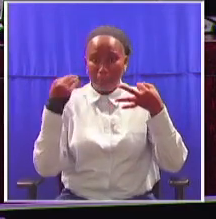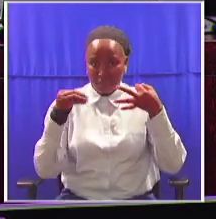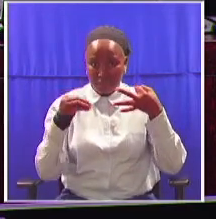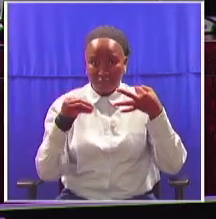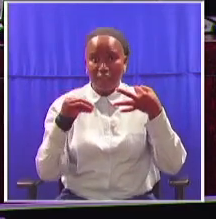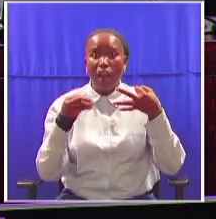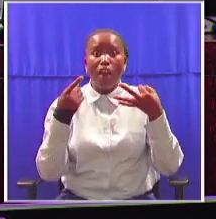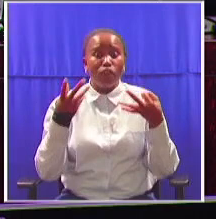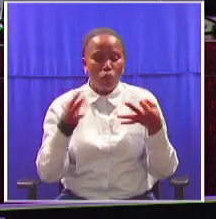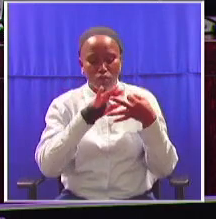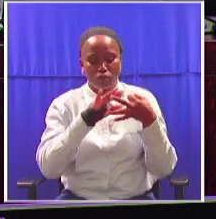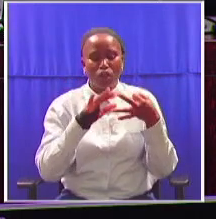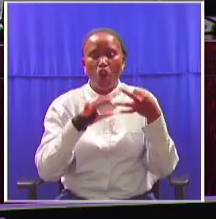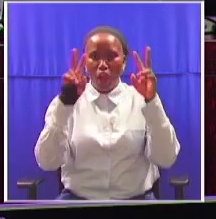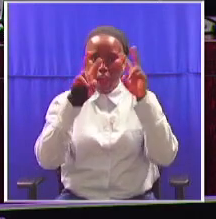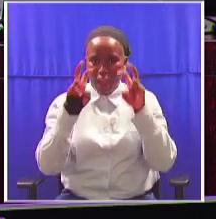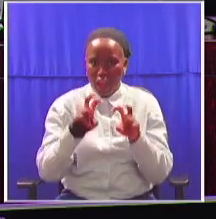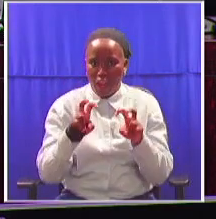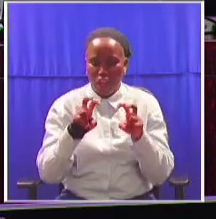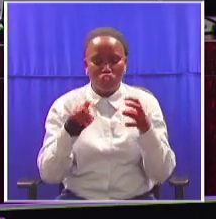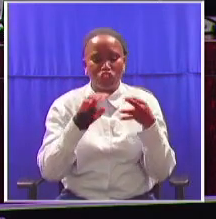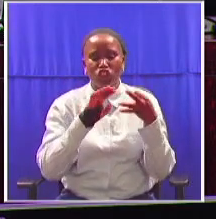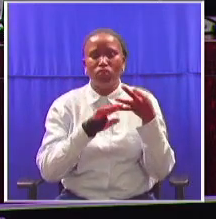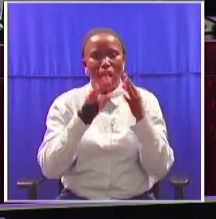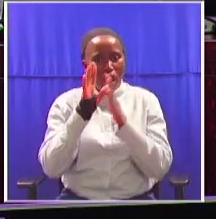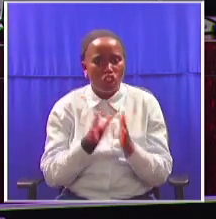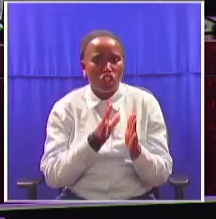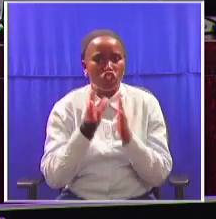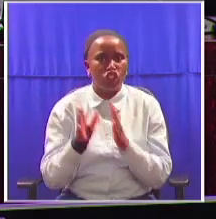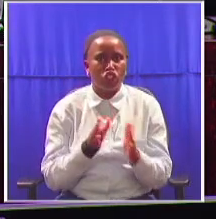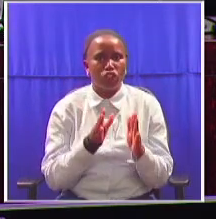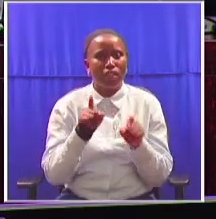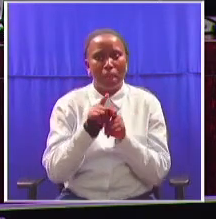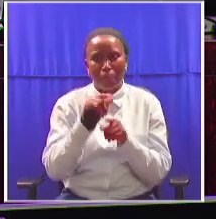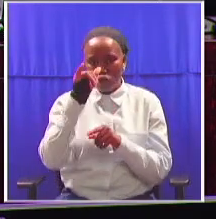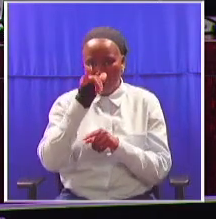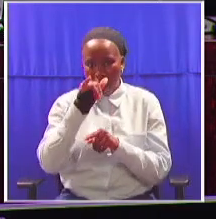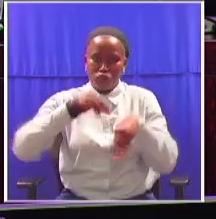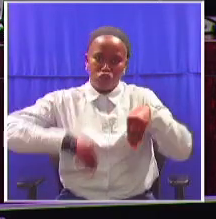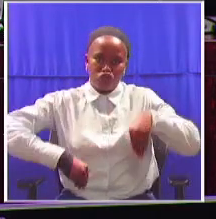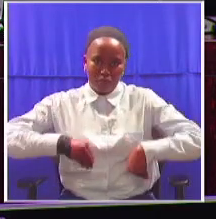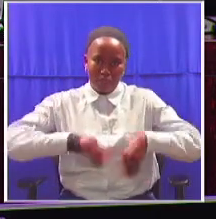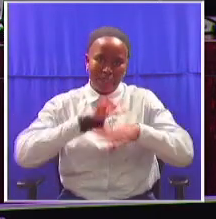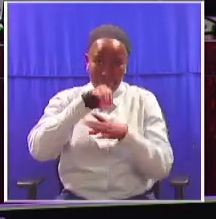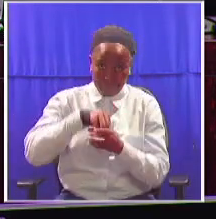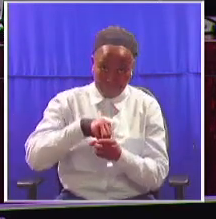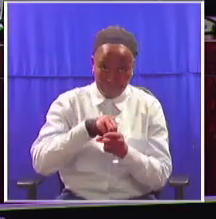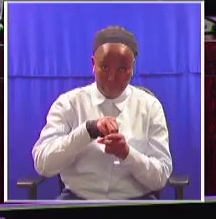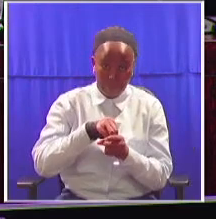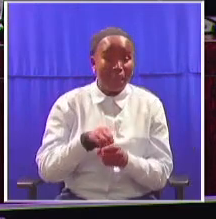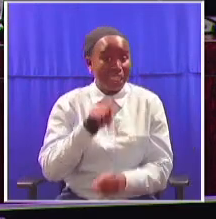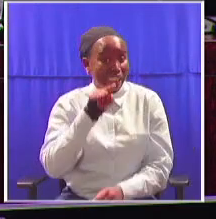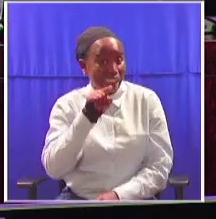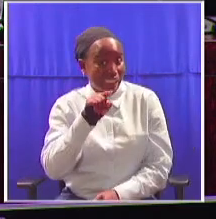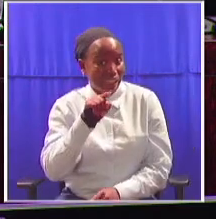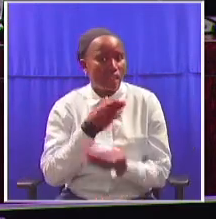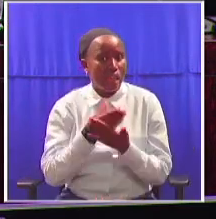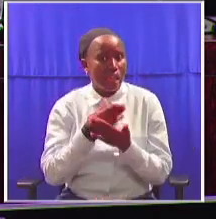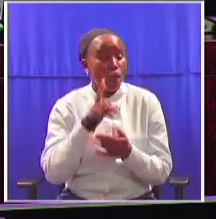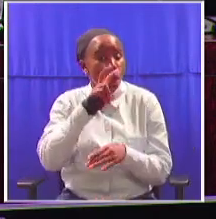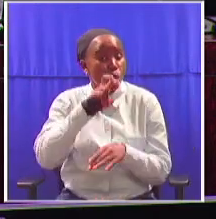focusing on energy, logistics, and crime and corruption. This will enable joint